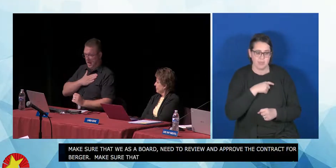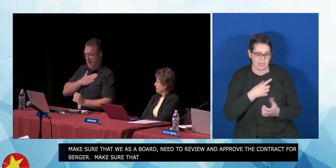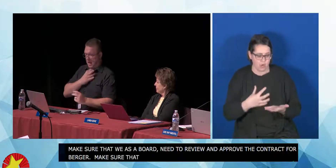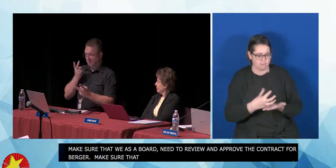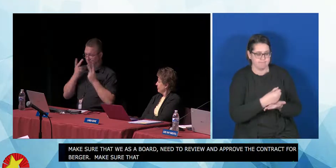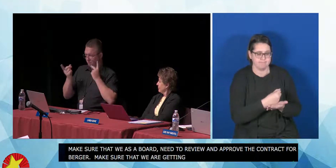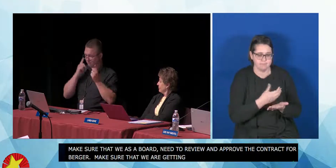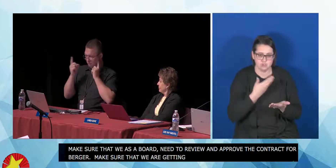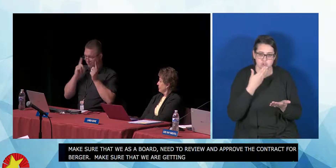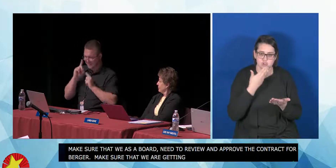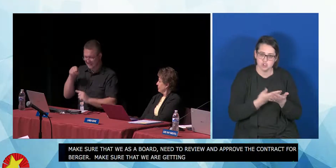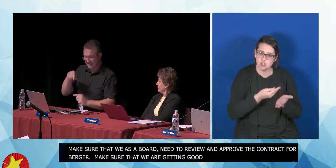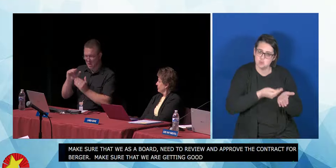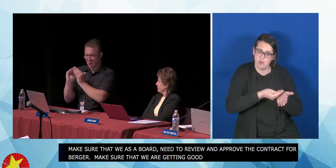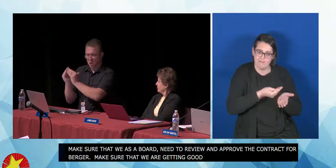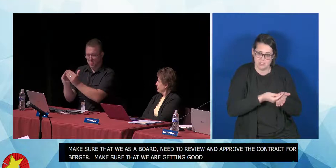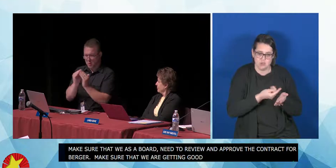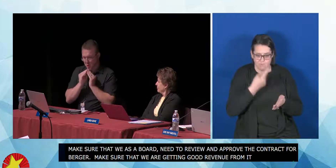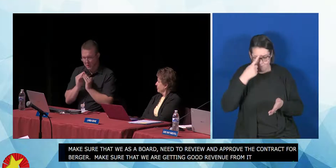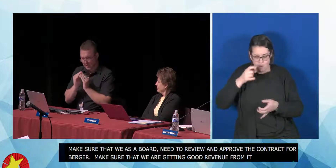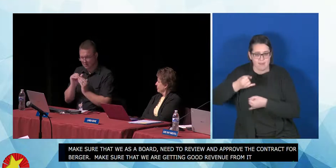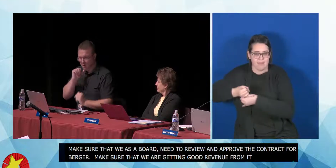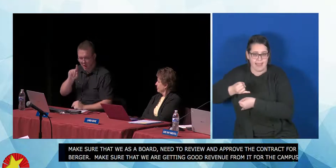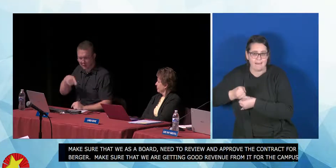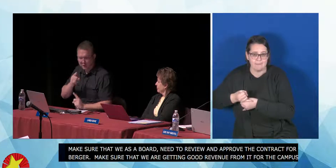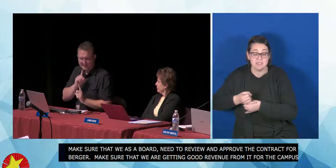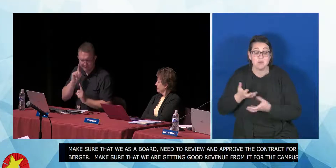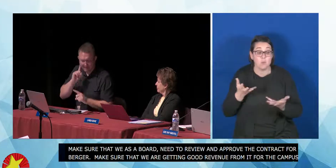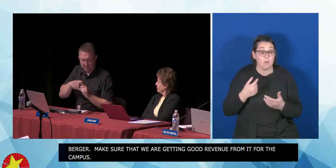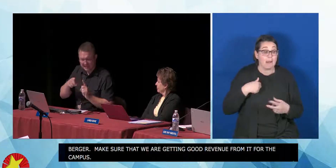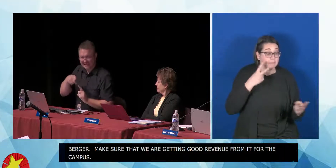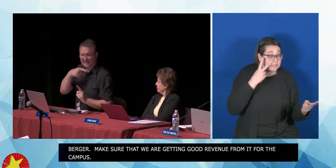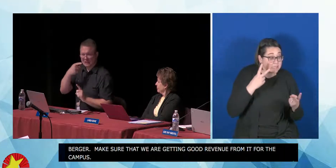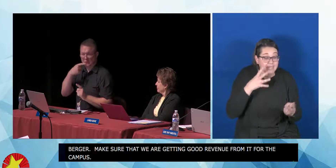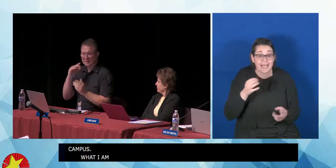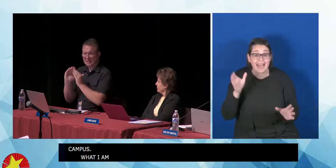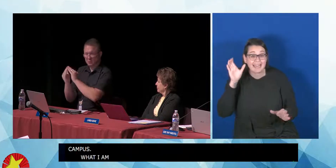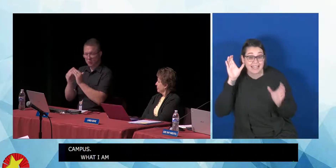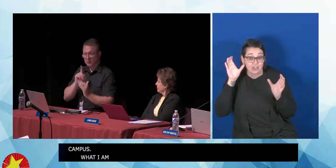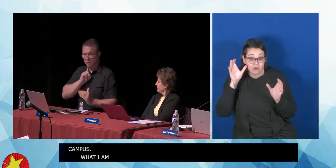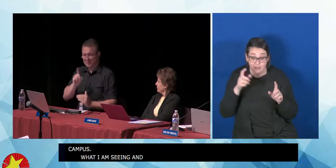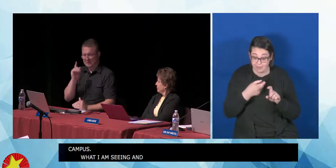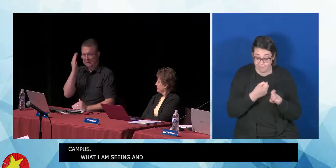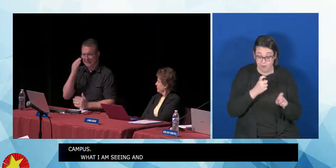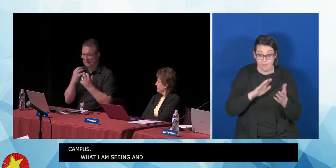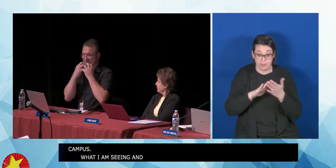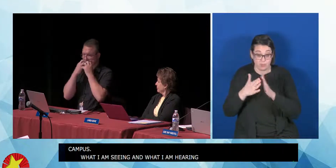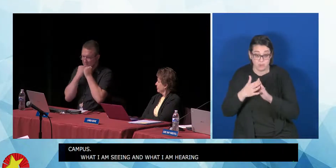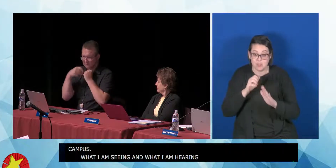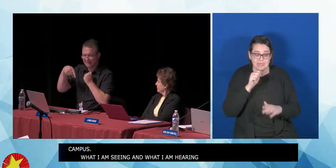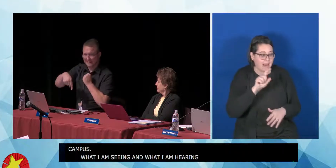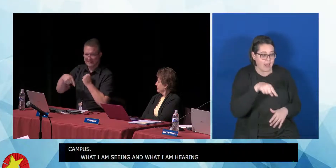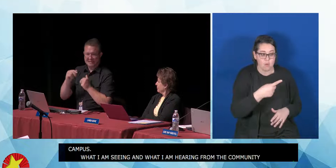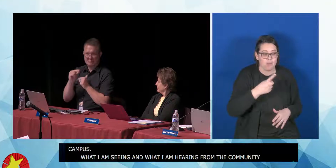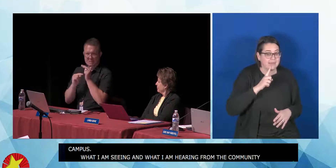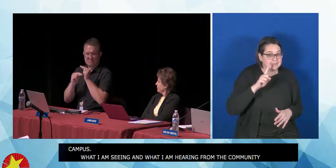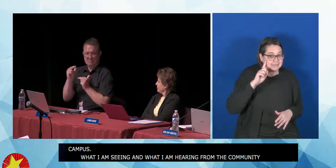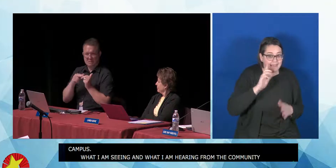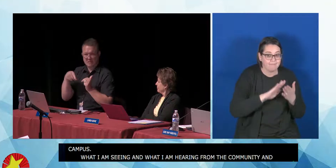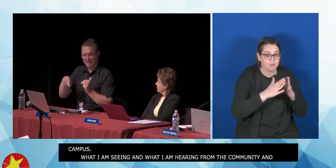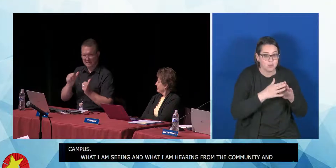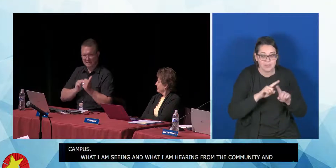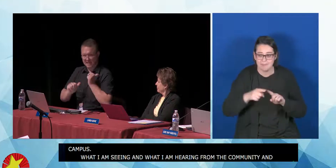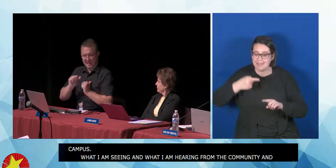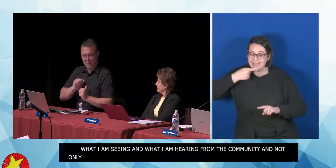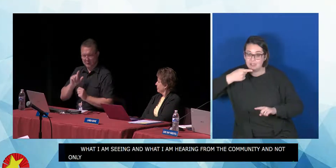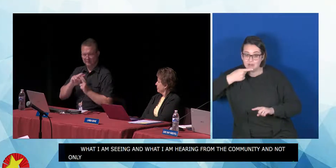it for the campus. What I'm seeing and what I'm hearing from the community, not just the deaf community, but also the hearing community, is that